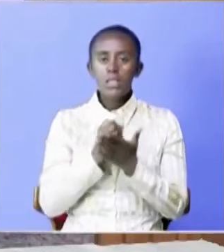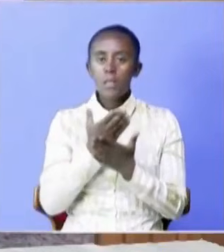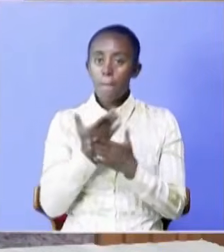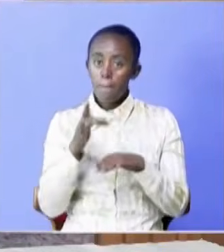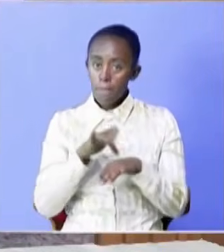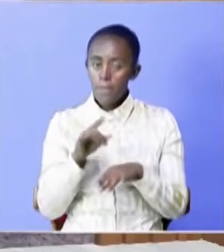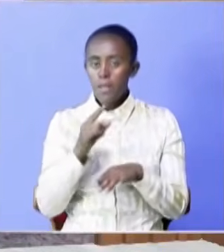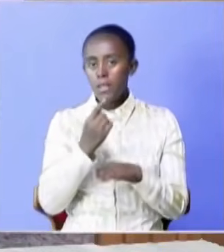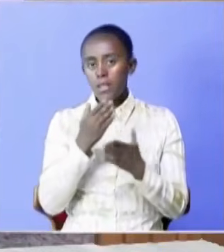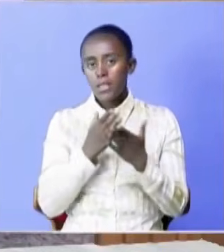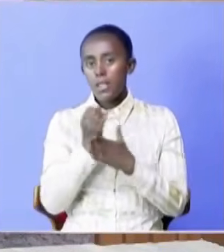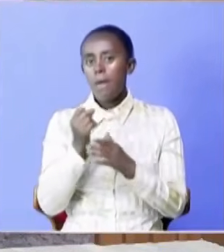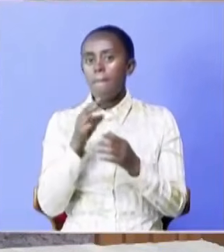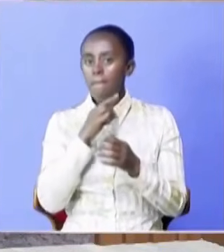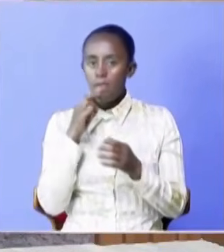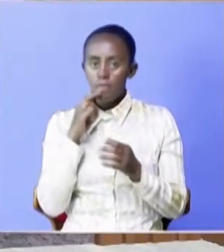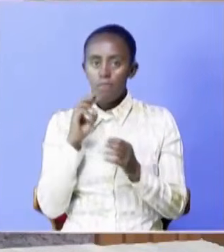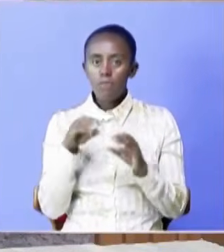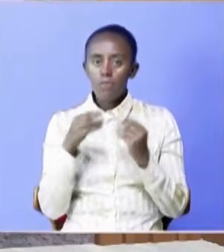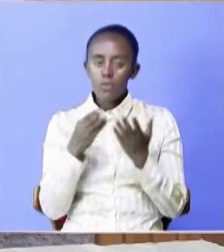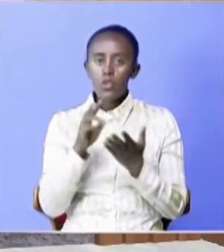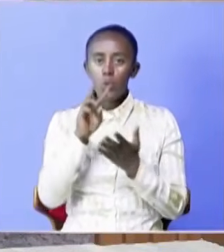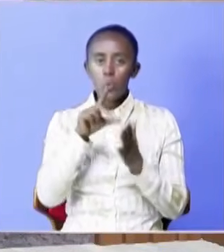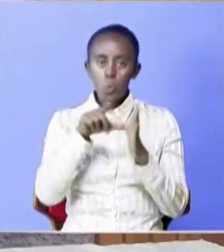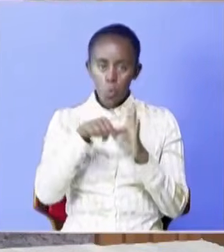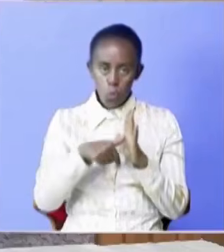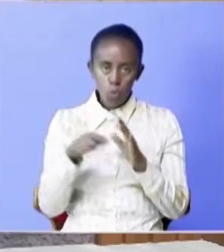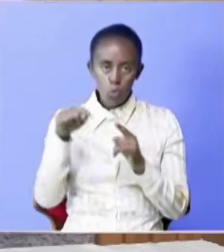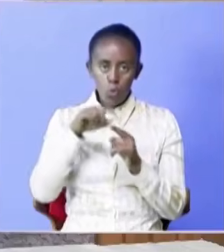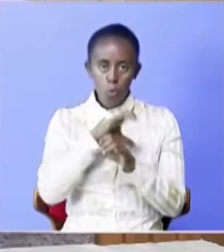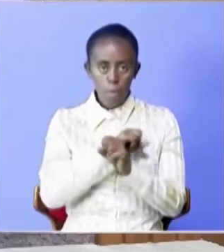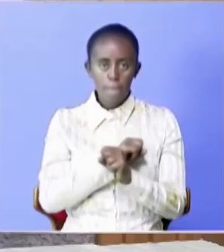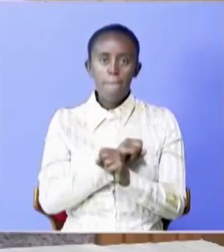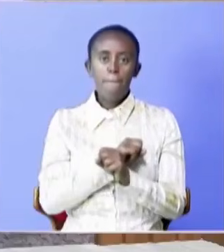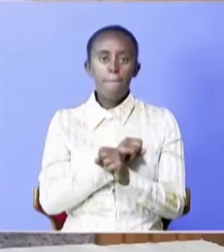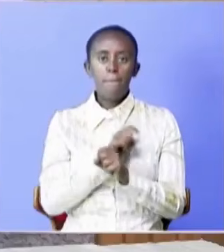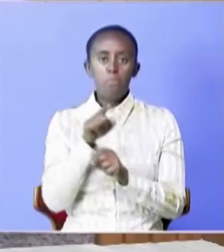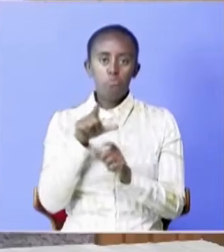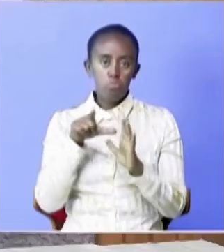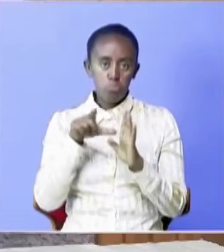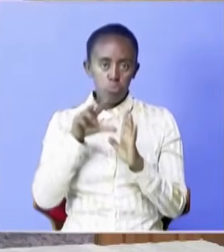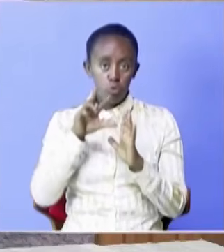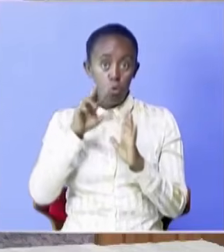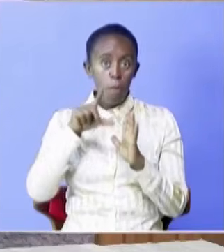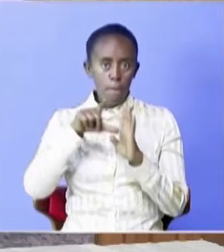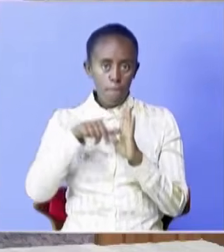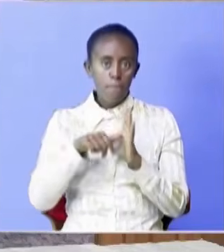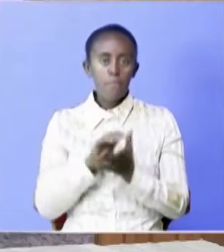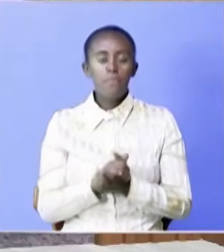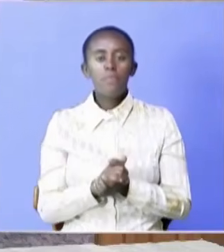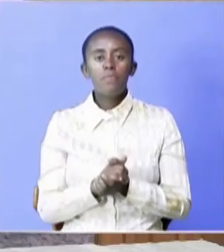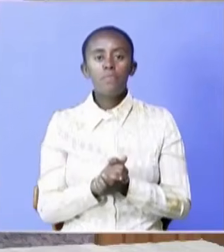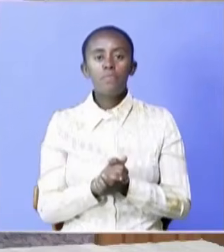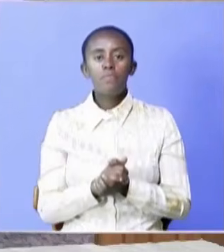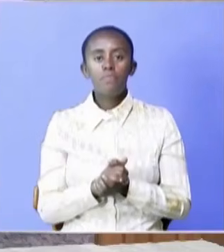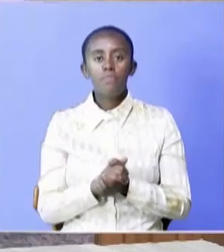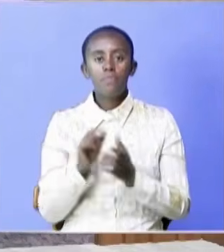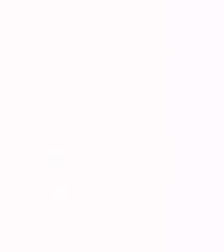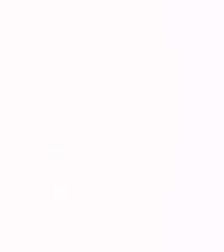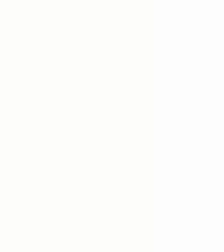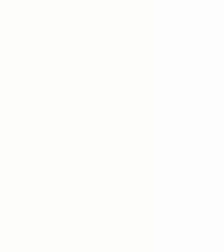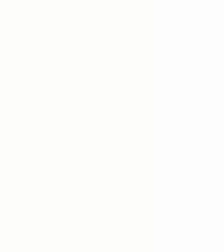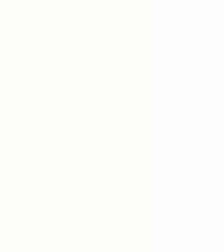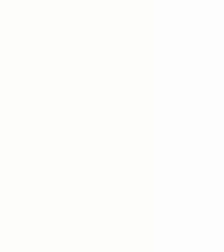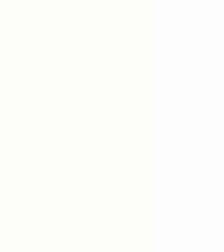in some verbs. So I will give you 2 minutes to complete this sentences or these exercises and we'll do it